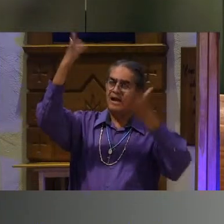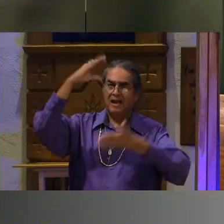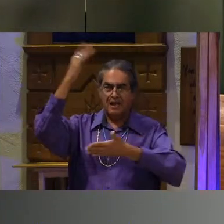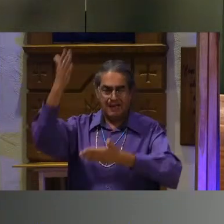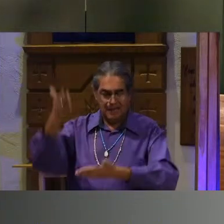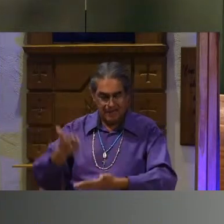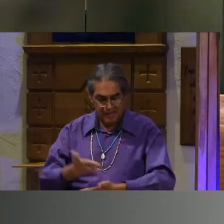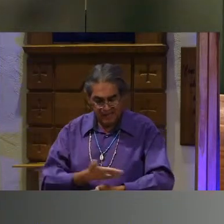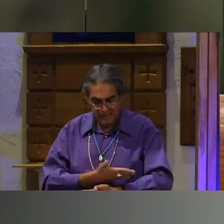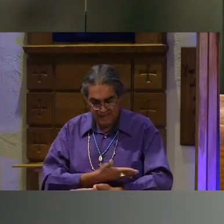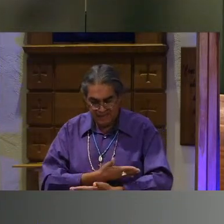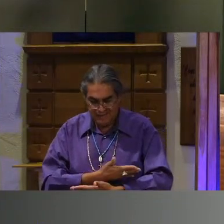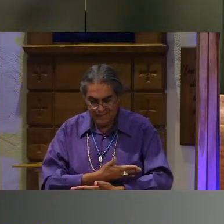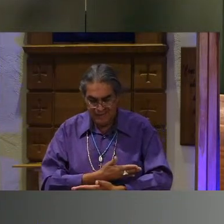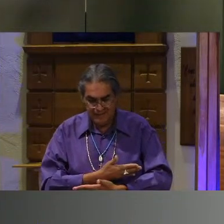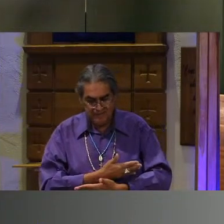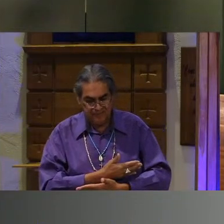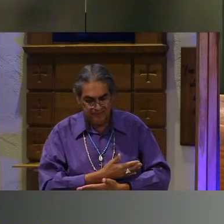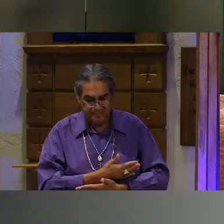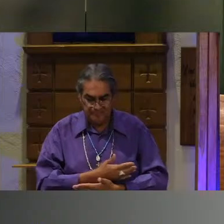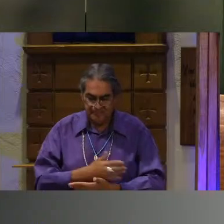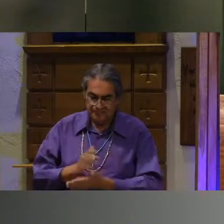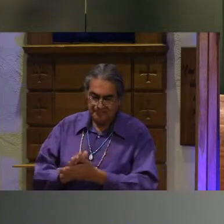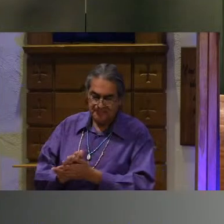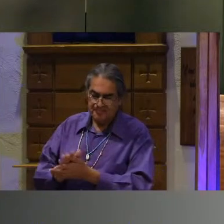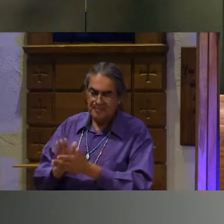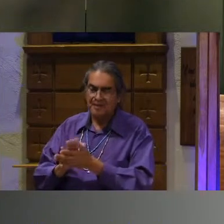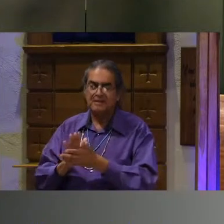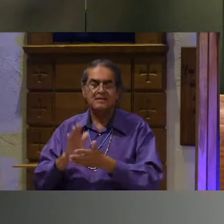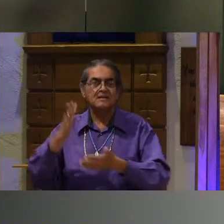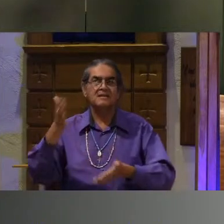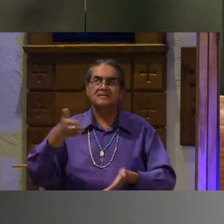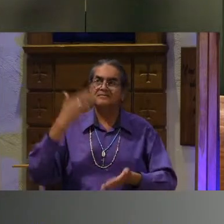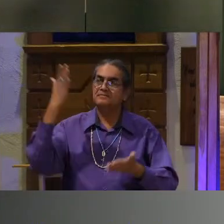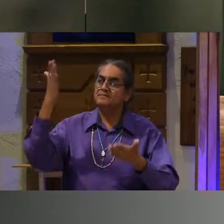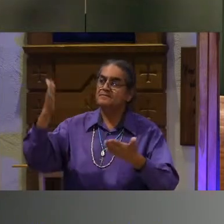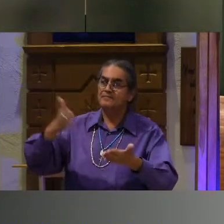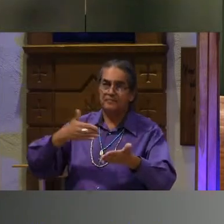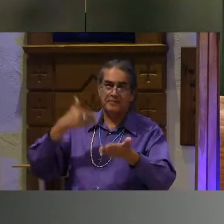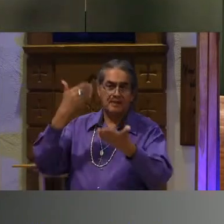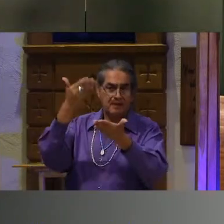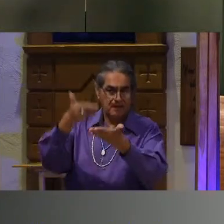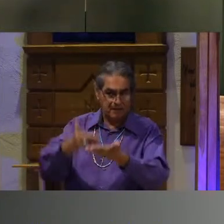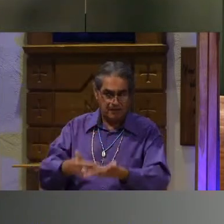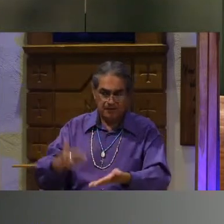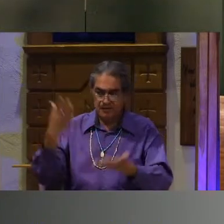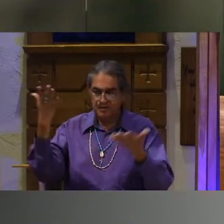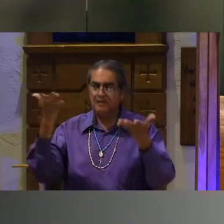Emmanuel, shall come to thee.